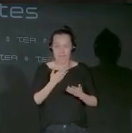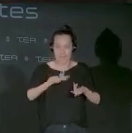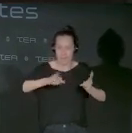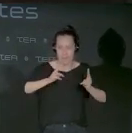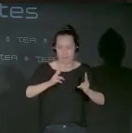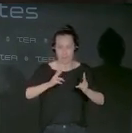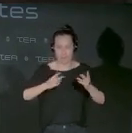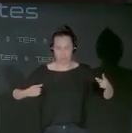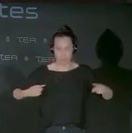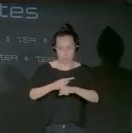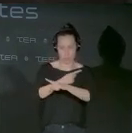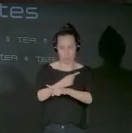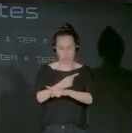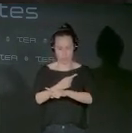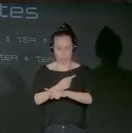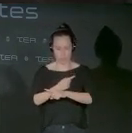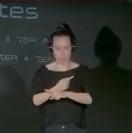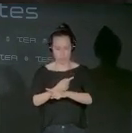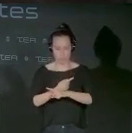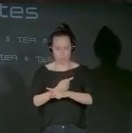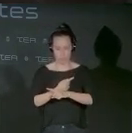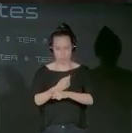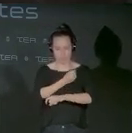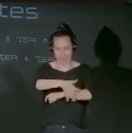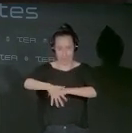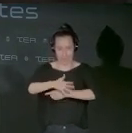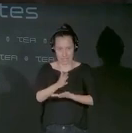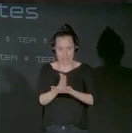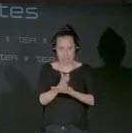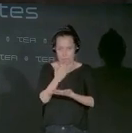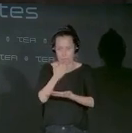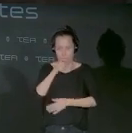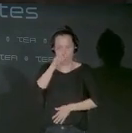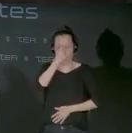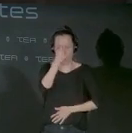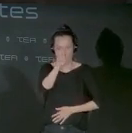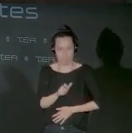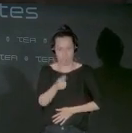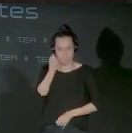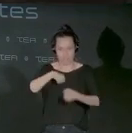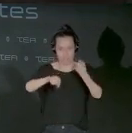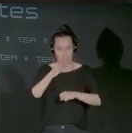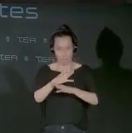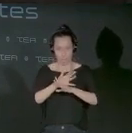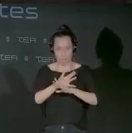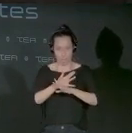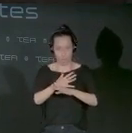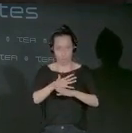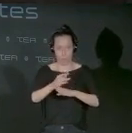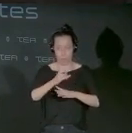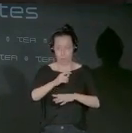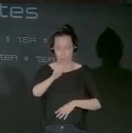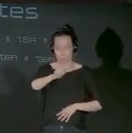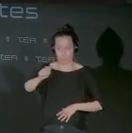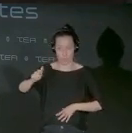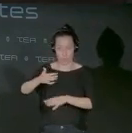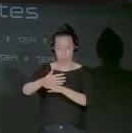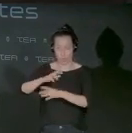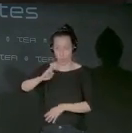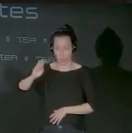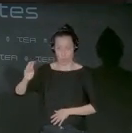can be accessed by players of a different game. So this is also something that will be an issue if we come to